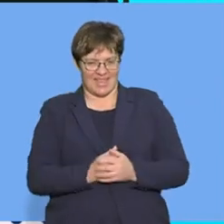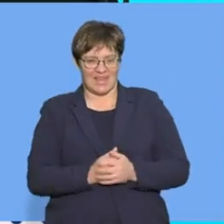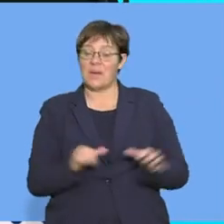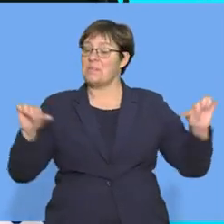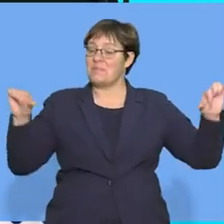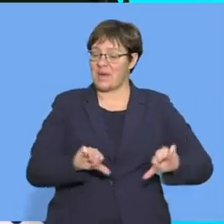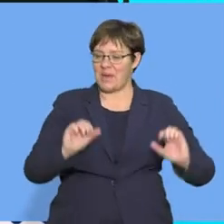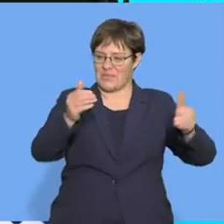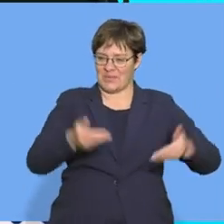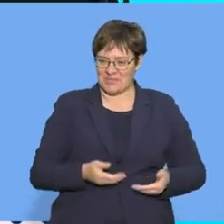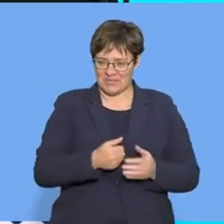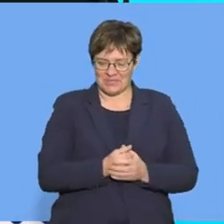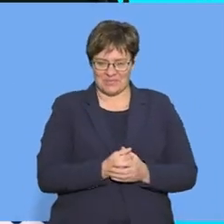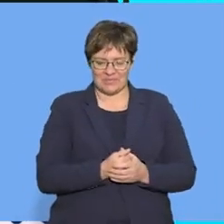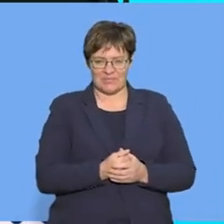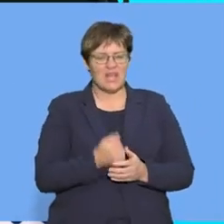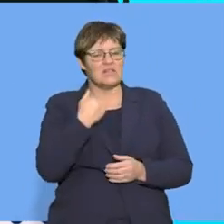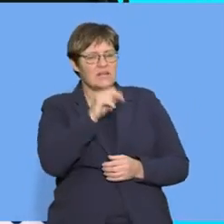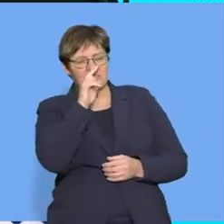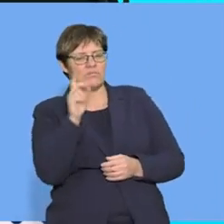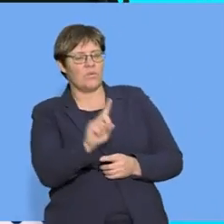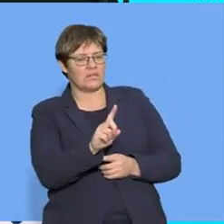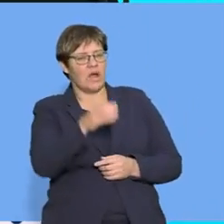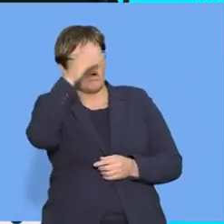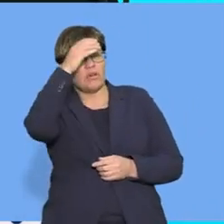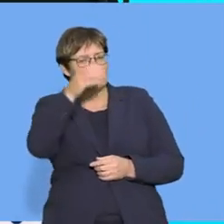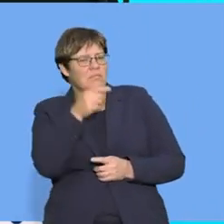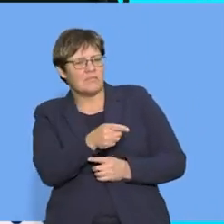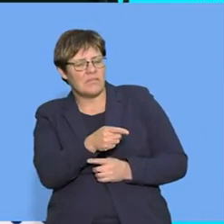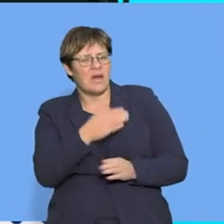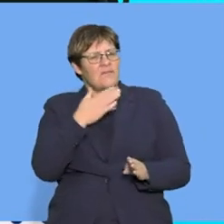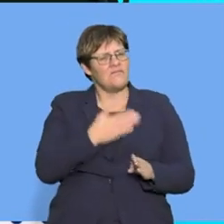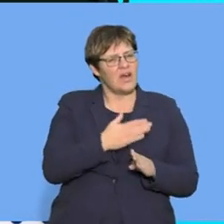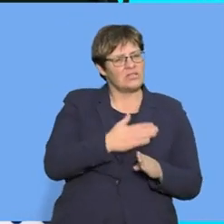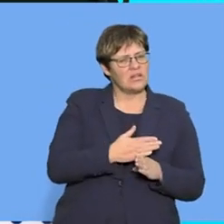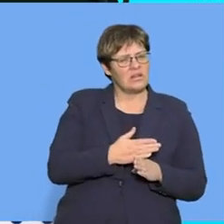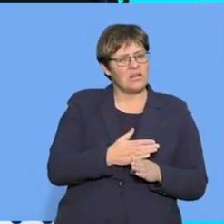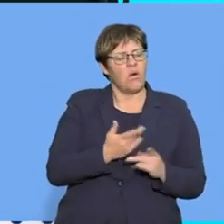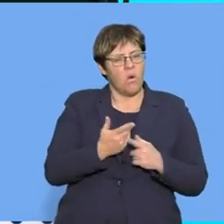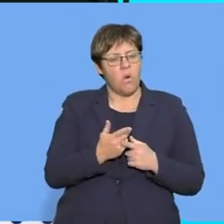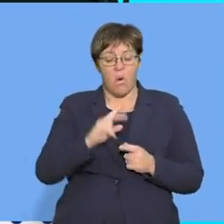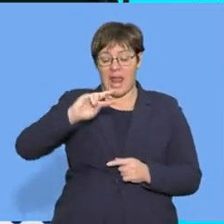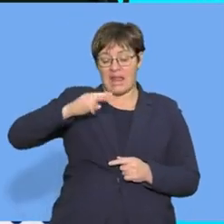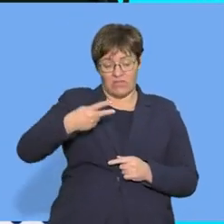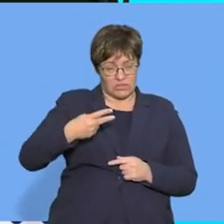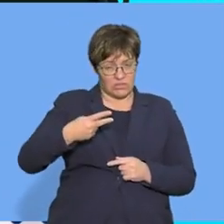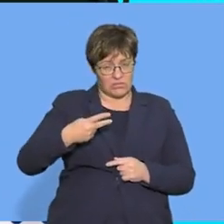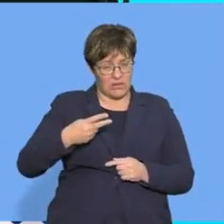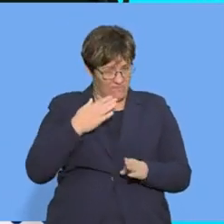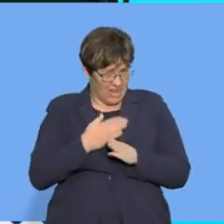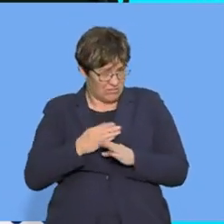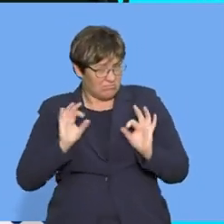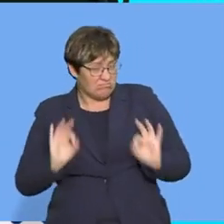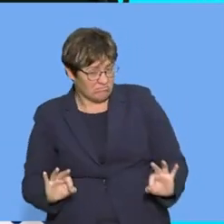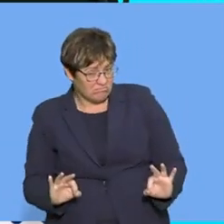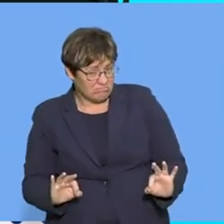Hi guys, welcome back to our lesson. So we are still looking at the concept of whether functions, or rather inverses, are